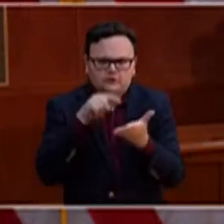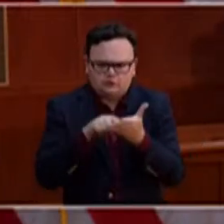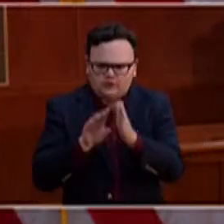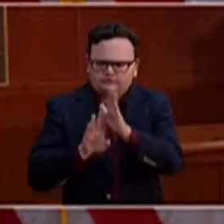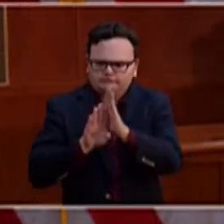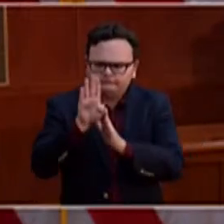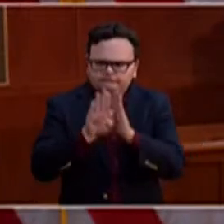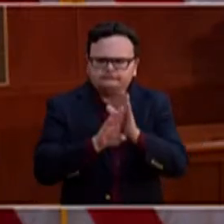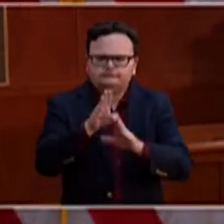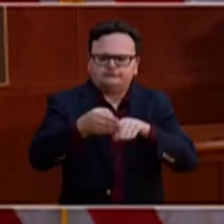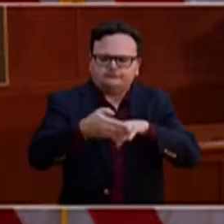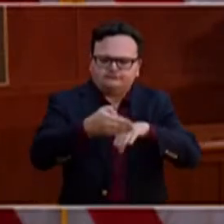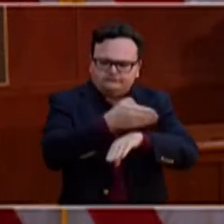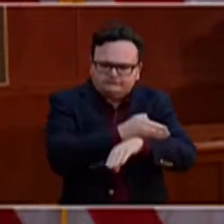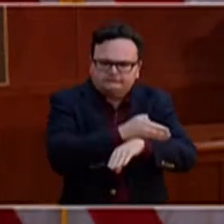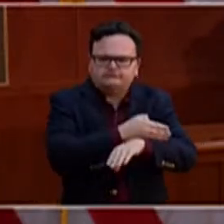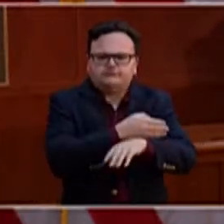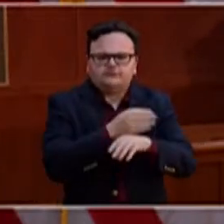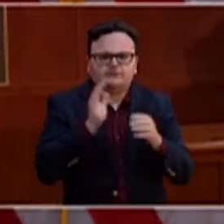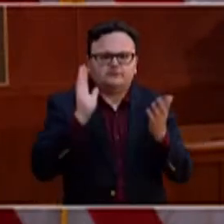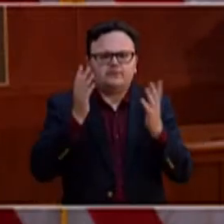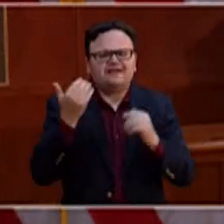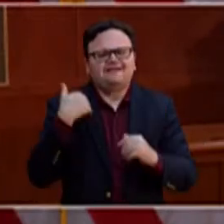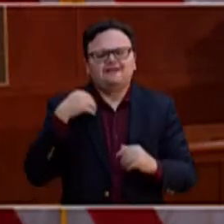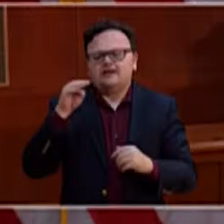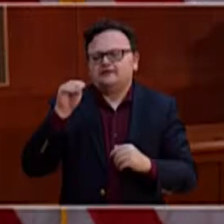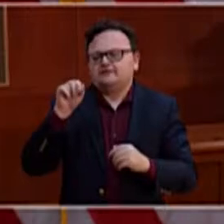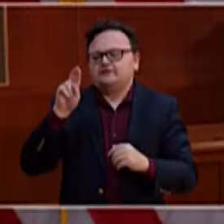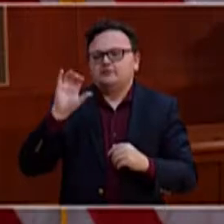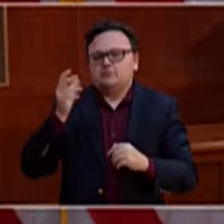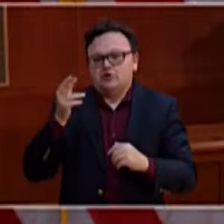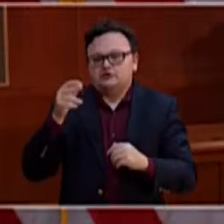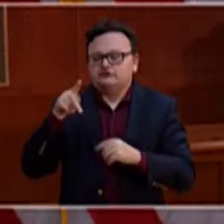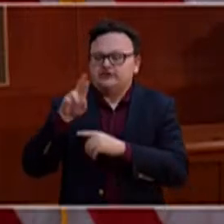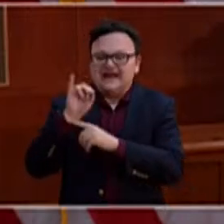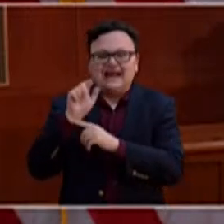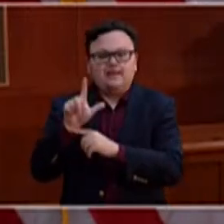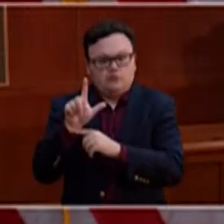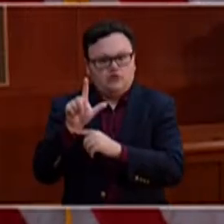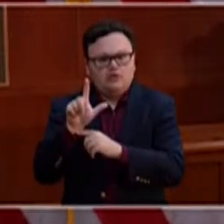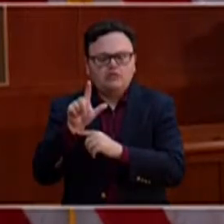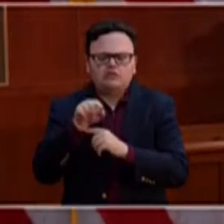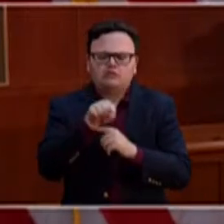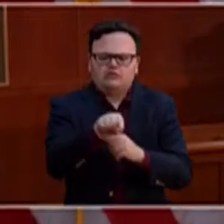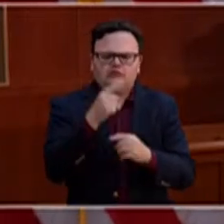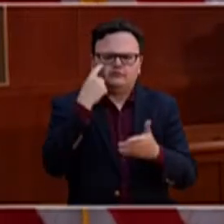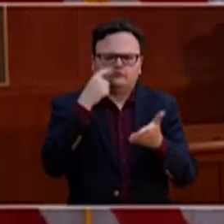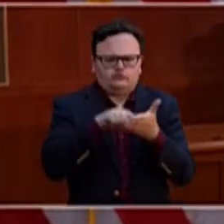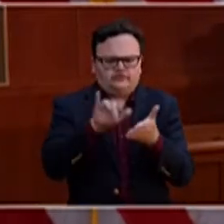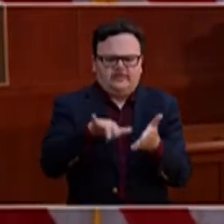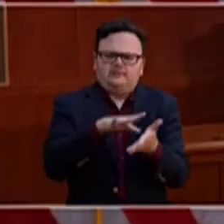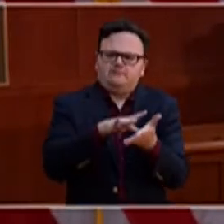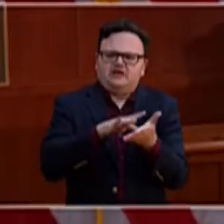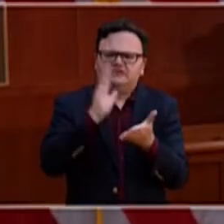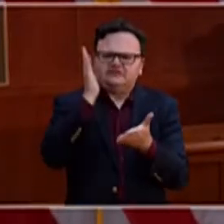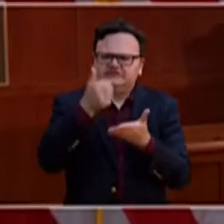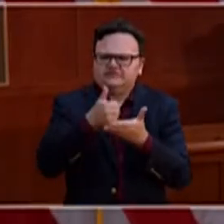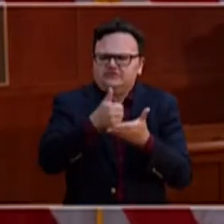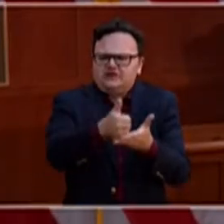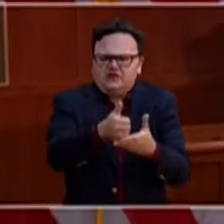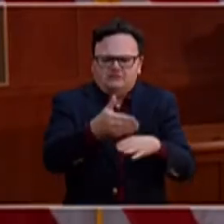in this time than they were in March or April. So we want to continue to do that. So when we found out that there